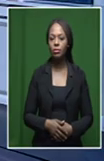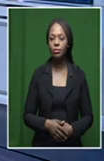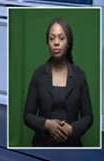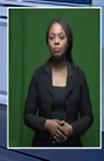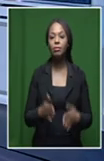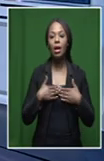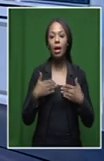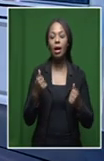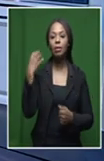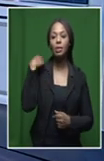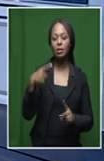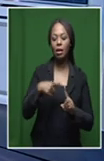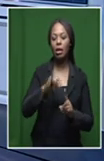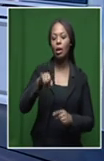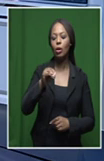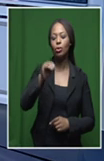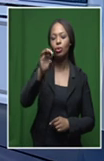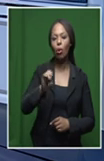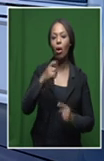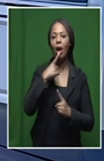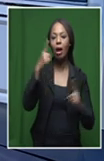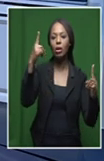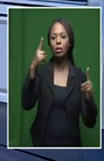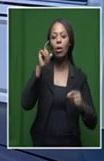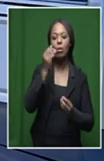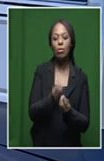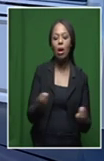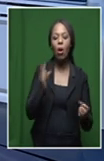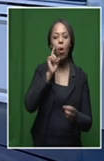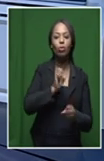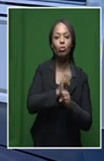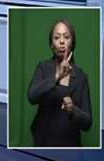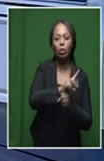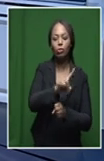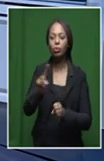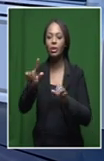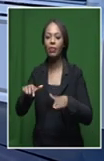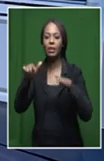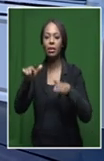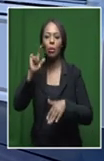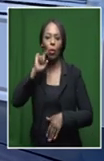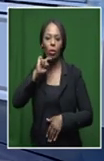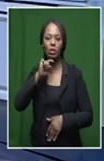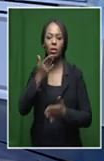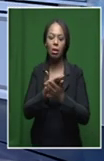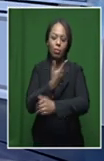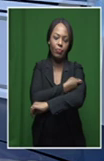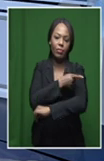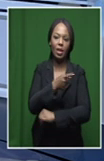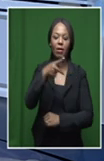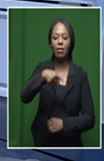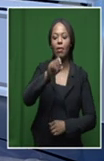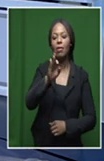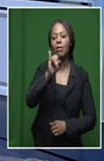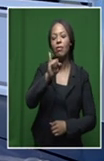Health Minister Joe Pahla has announced that children between the ages of 12 and 17 will be able to access the Pfizer COVID-19 vaccine from today. But